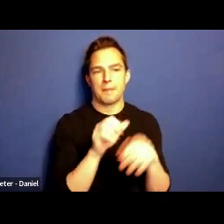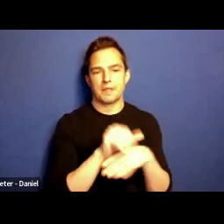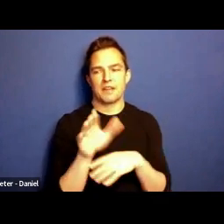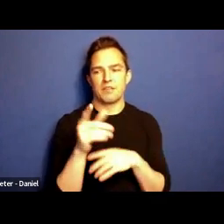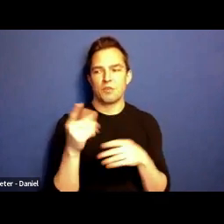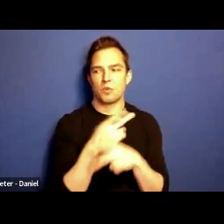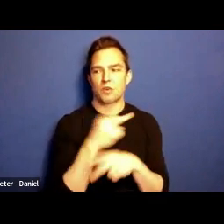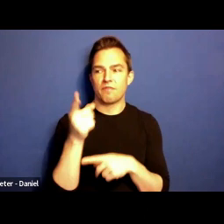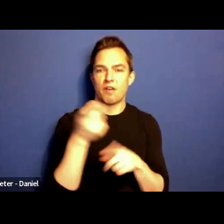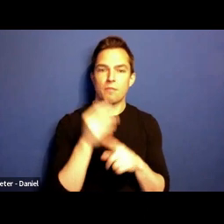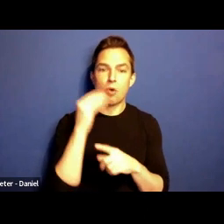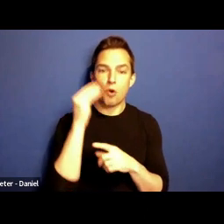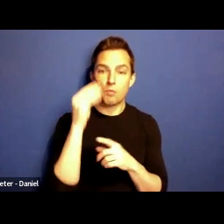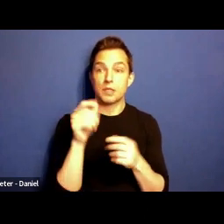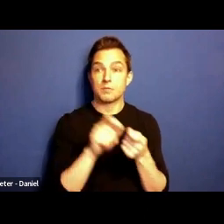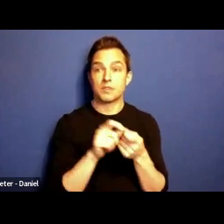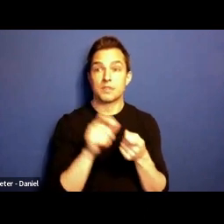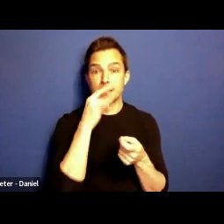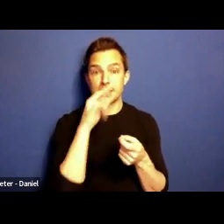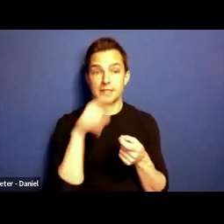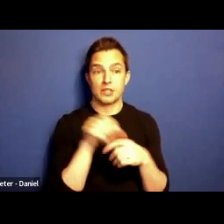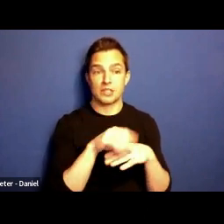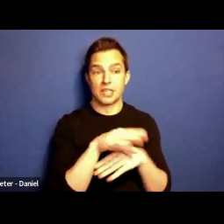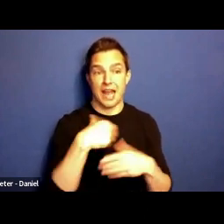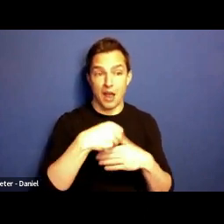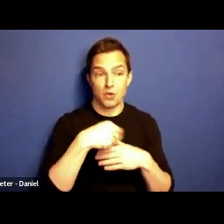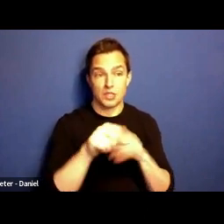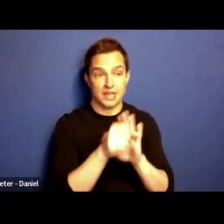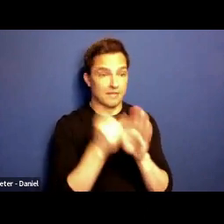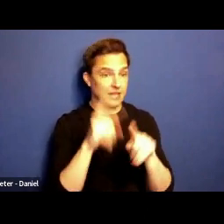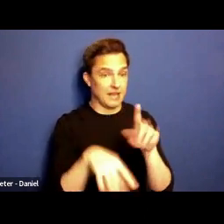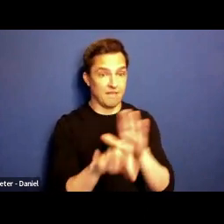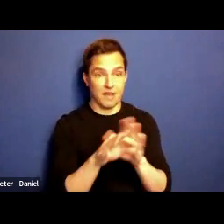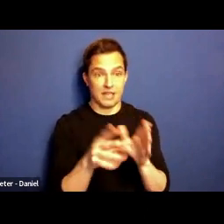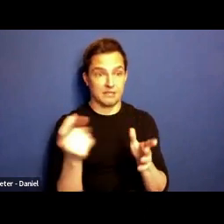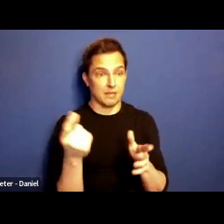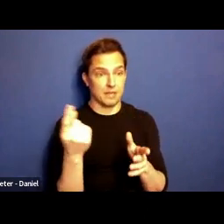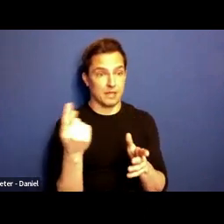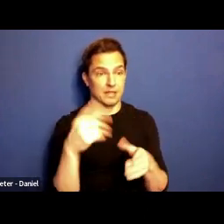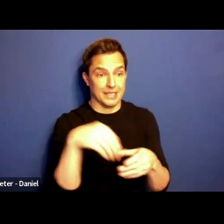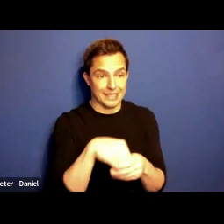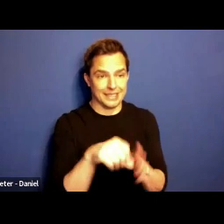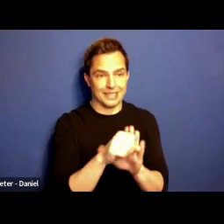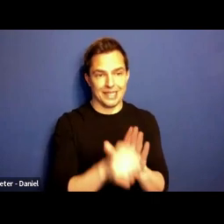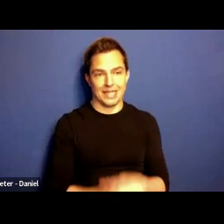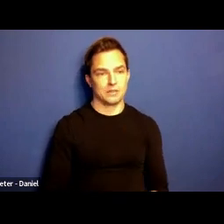particularly for kids. We're hearing kids are being sent out of state because they can't find a placement in state.